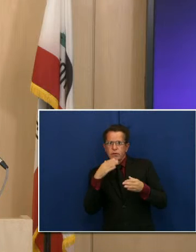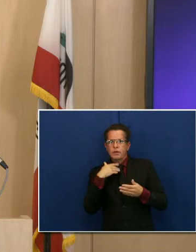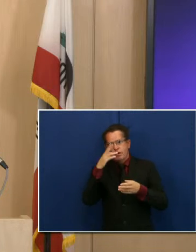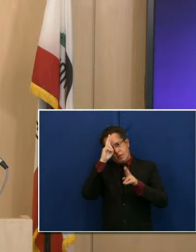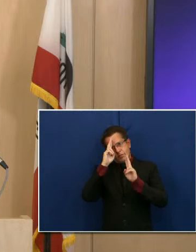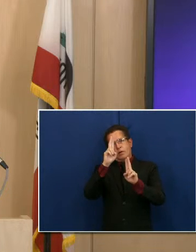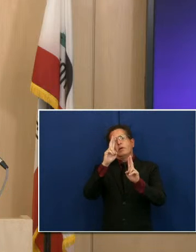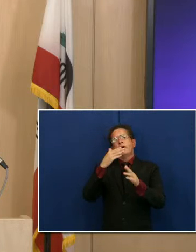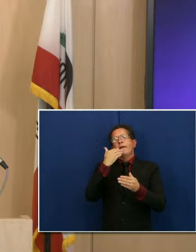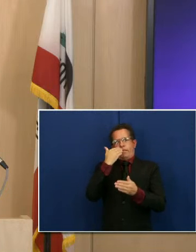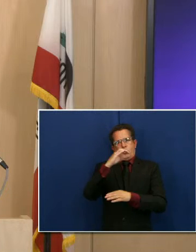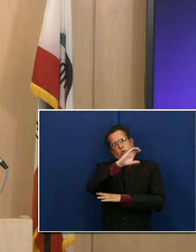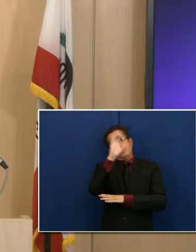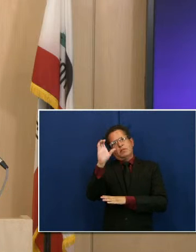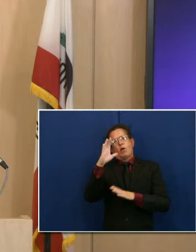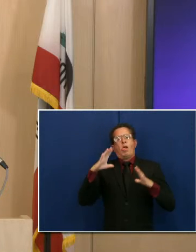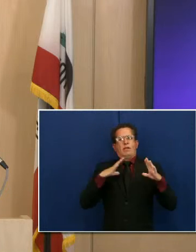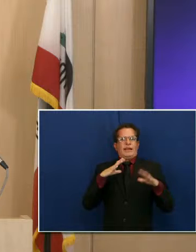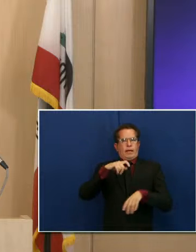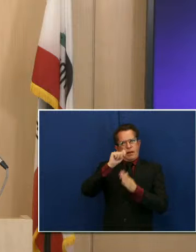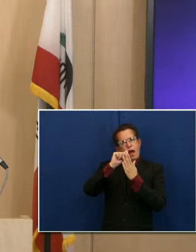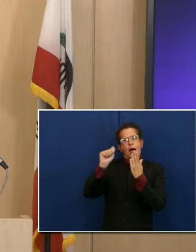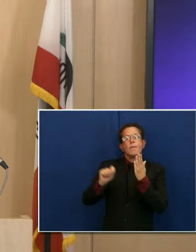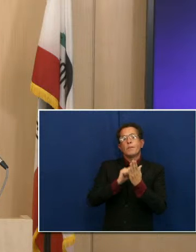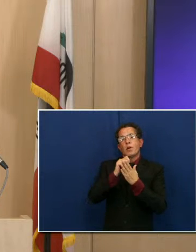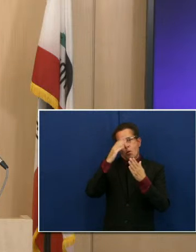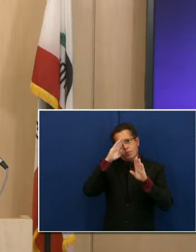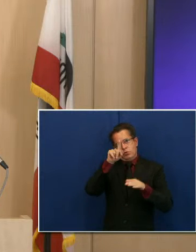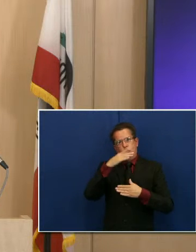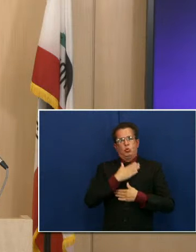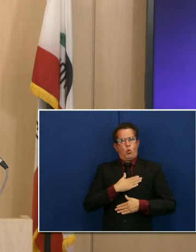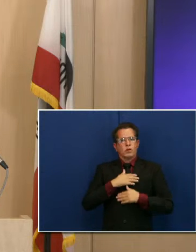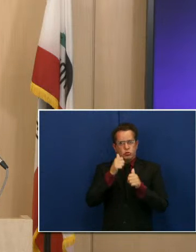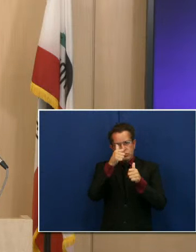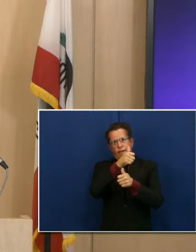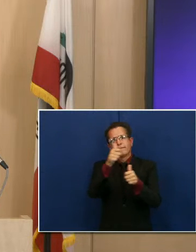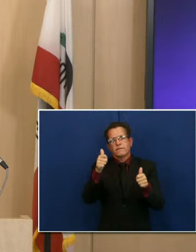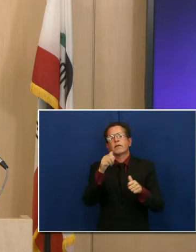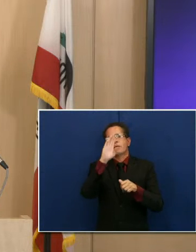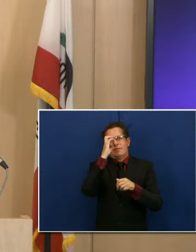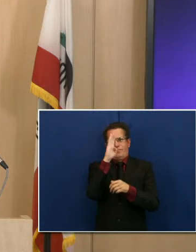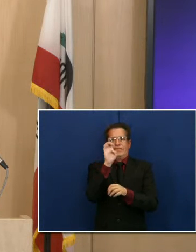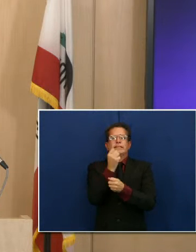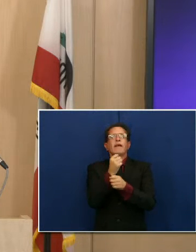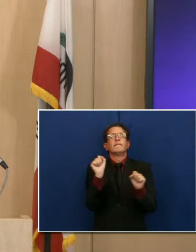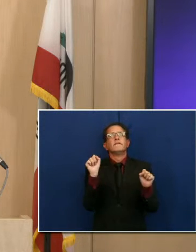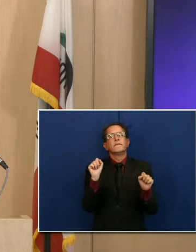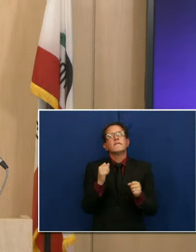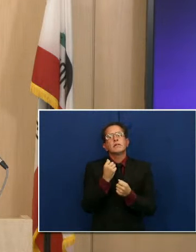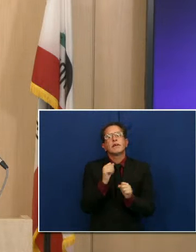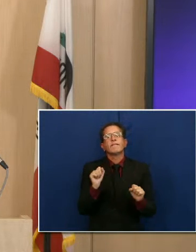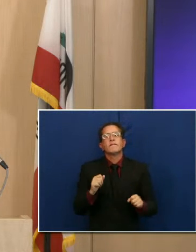best holiday season. We hope it is pleasant and enjoyable. We also hope that we do it safely. Dr. Wooten?